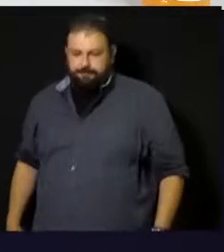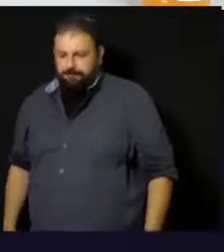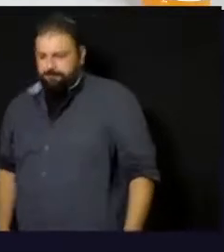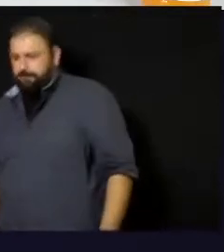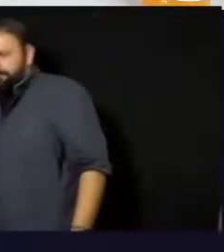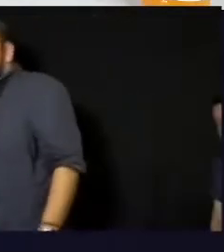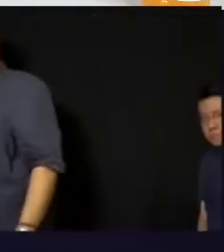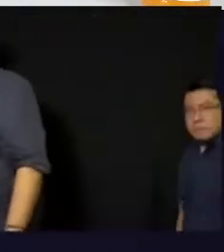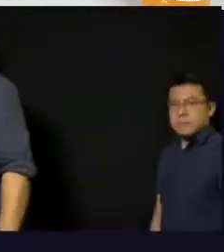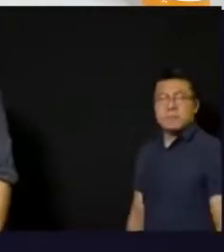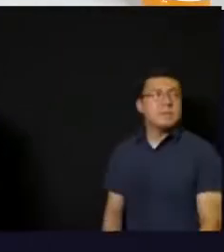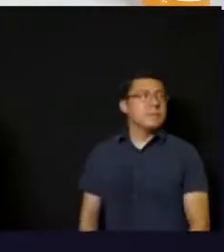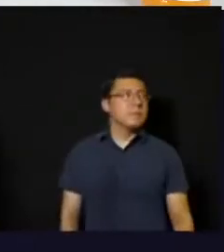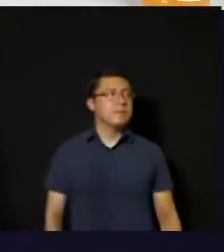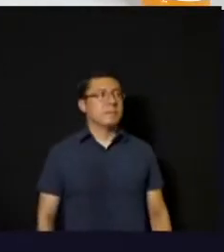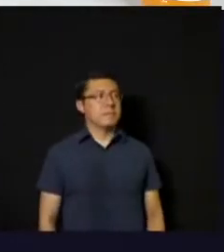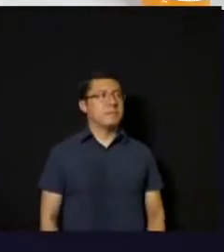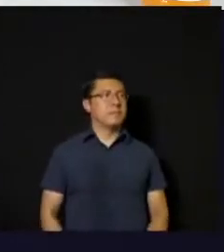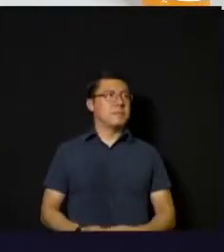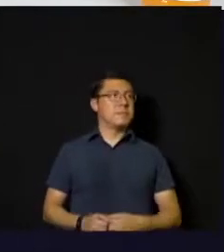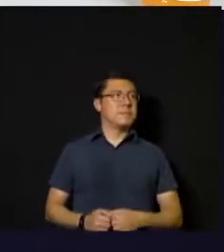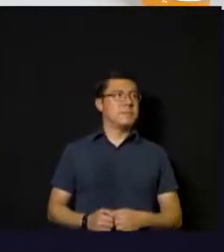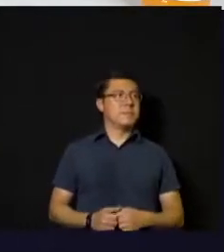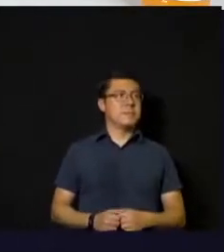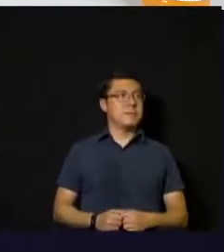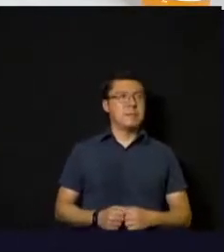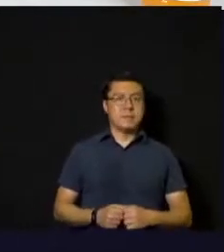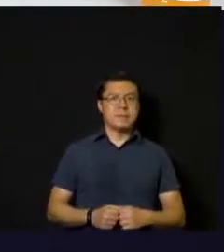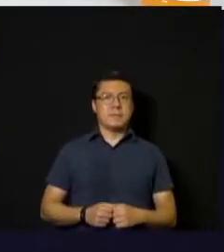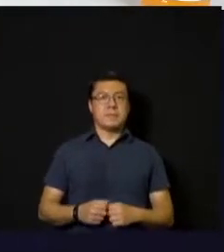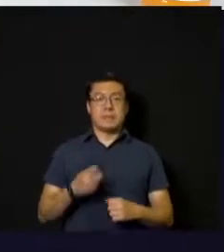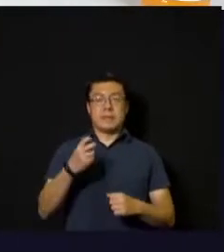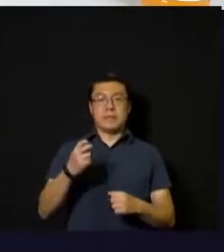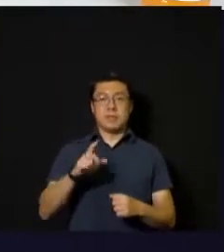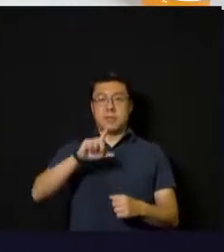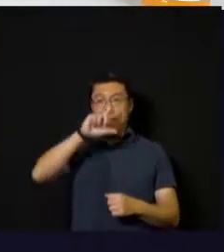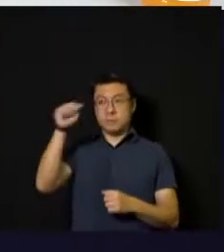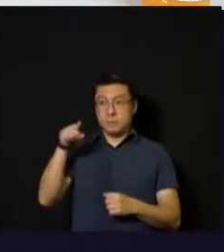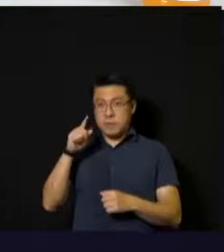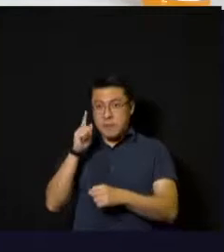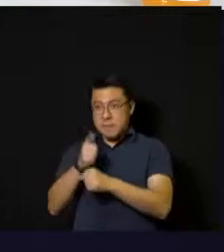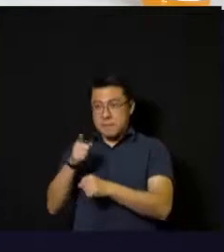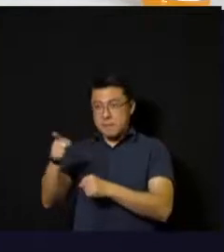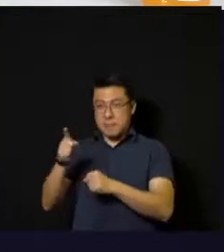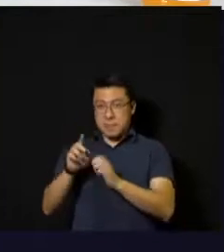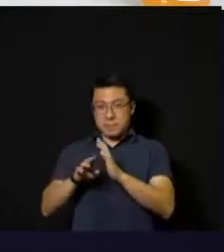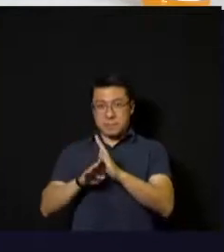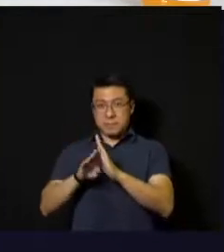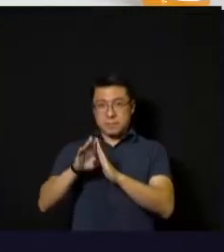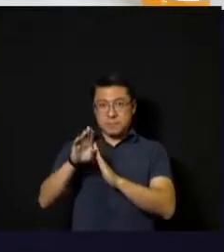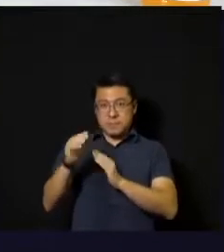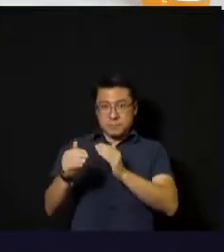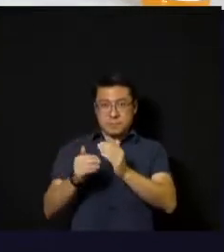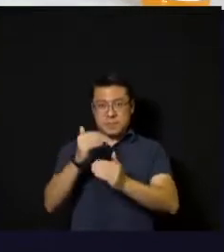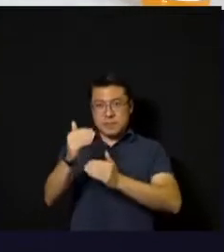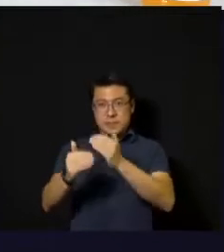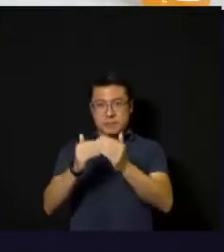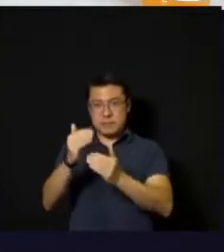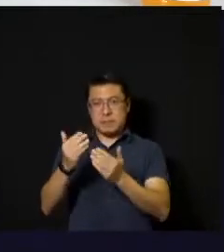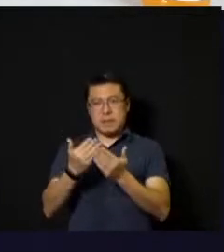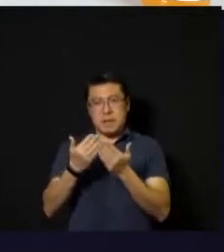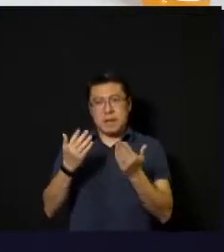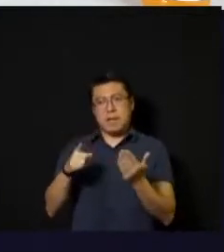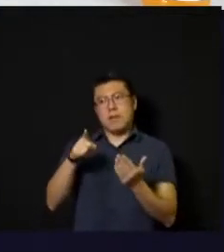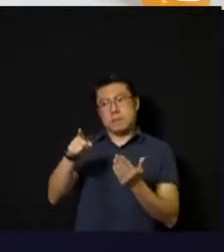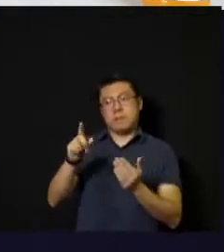line, most of it, have their distribution centers. And then after that, after we see growth, we see people, okay, you need